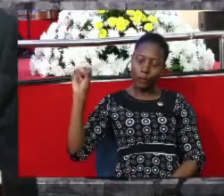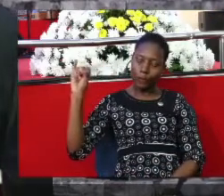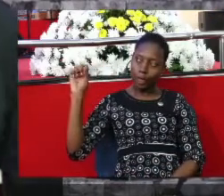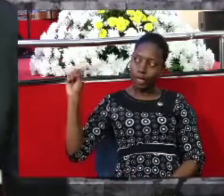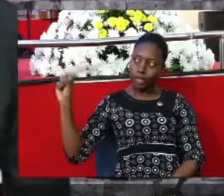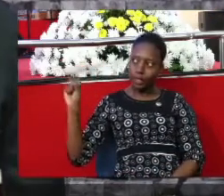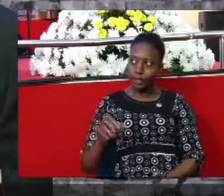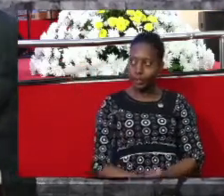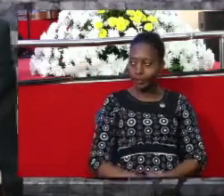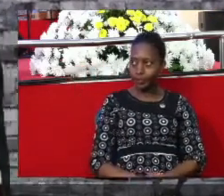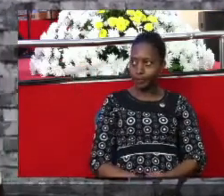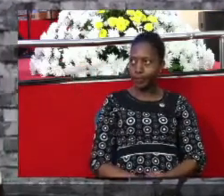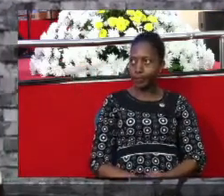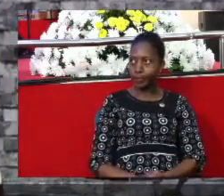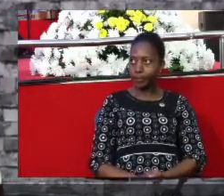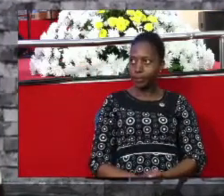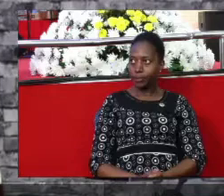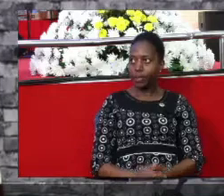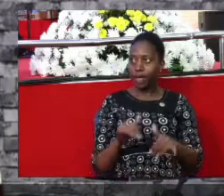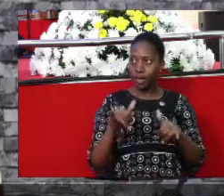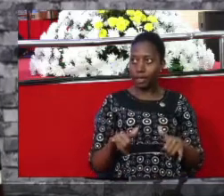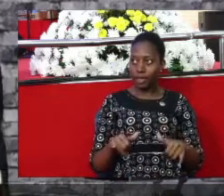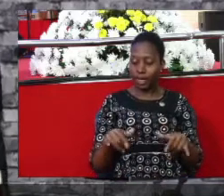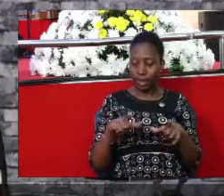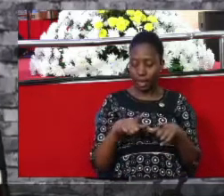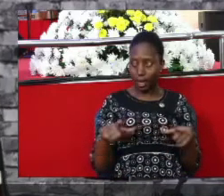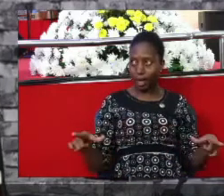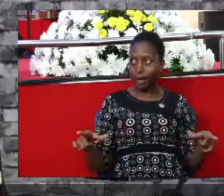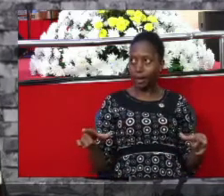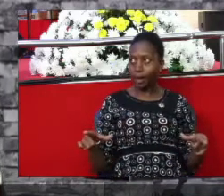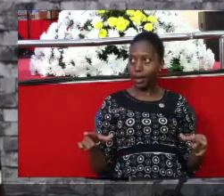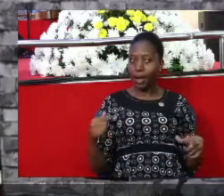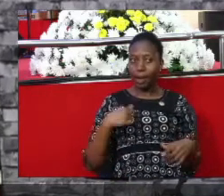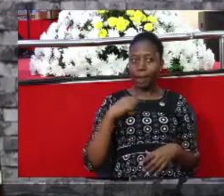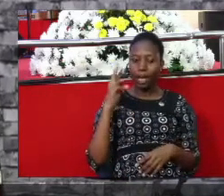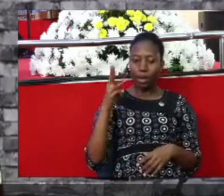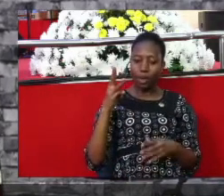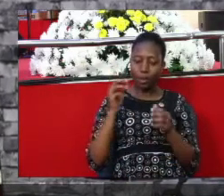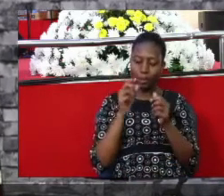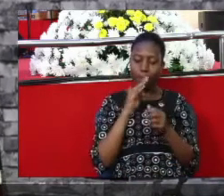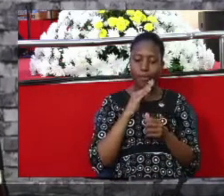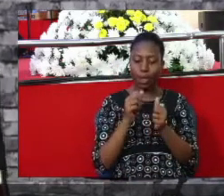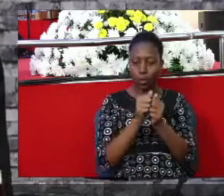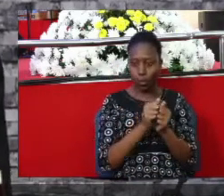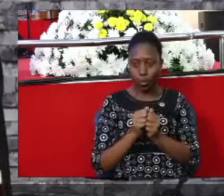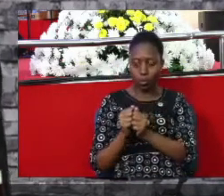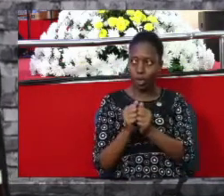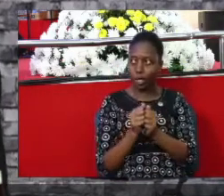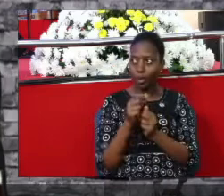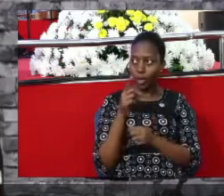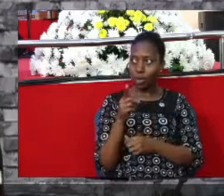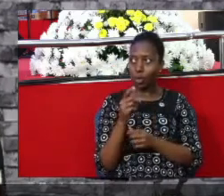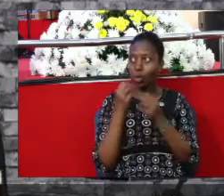long ago. Dwell in this land, and I will be with you and bless you. For to